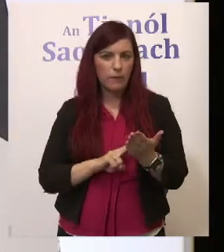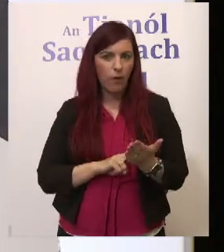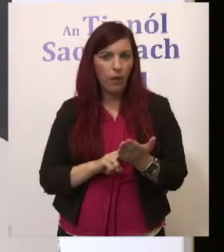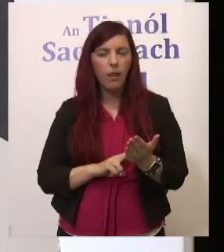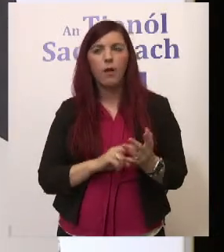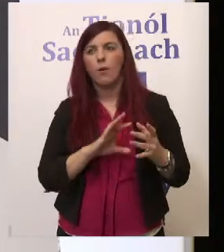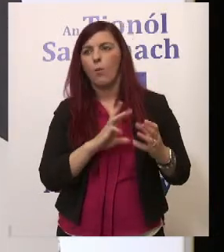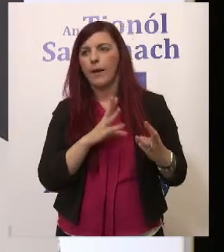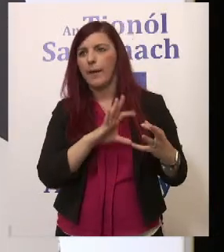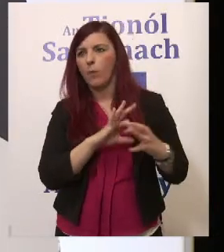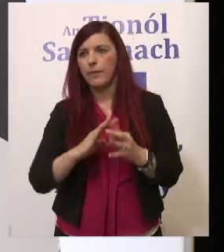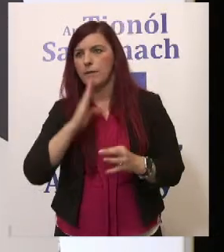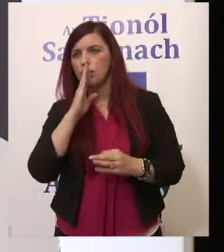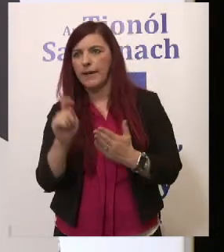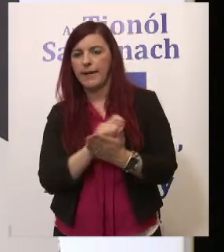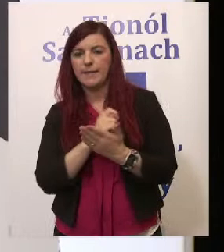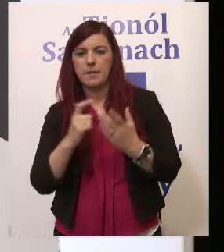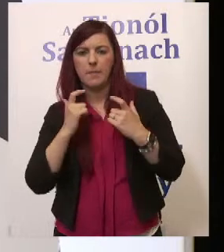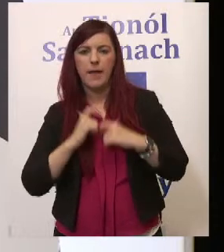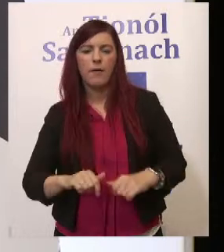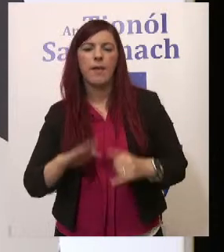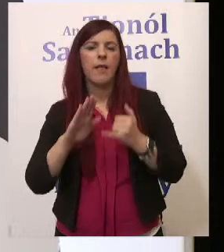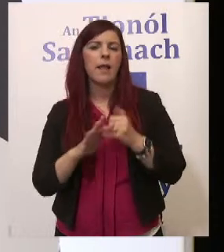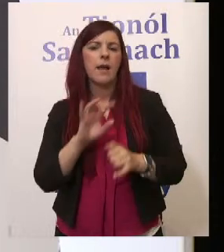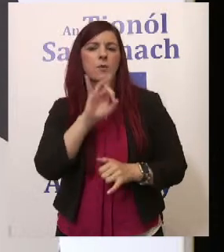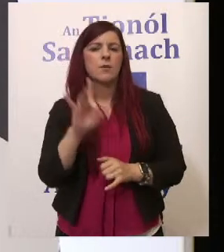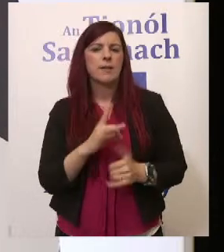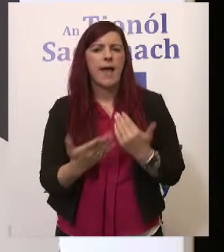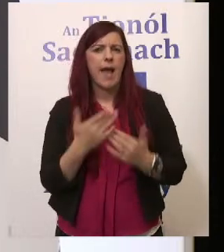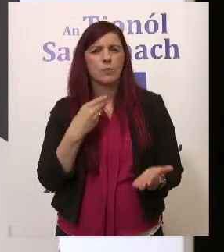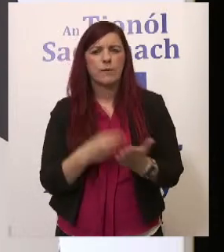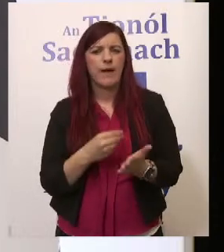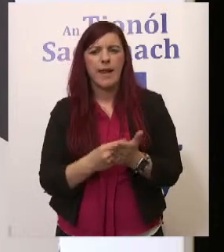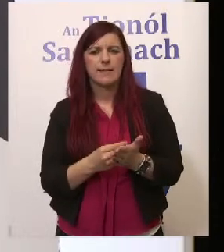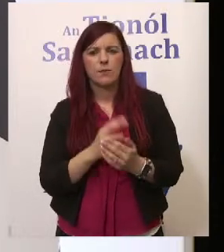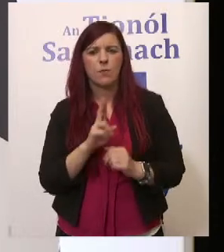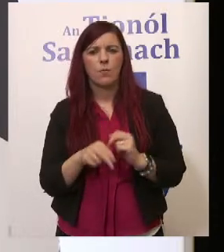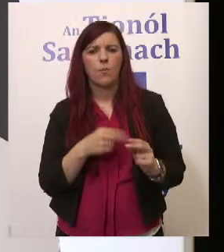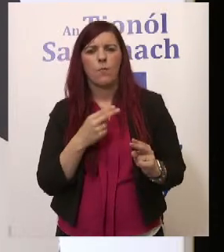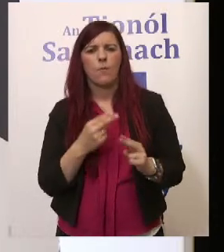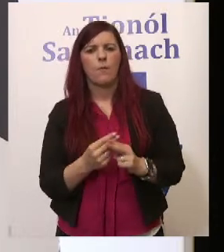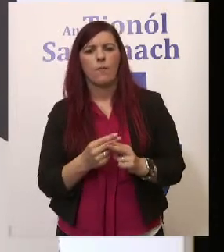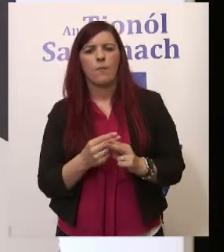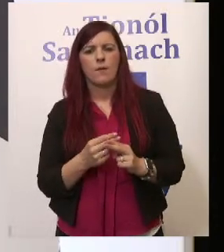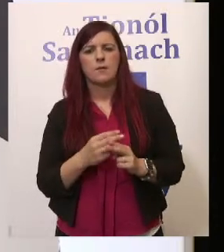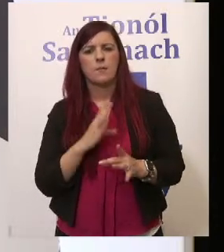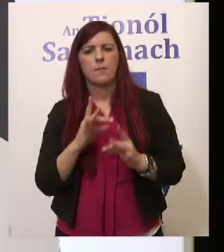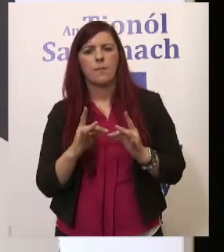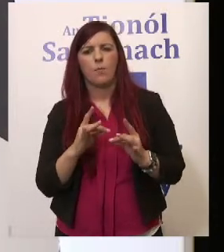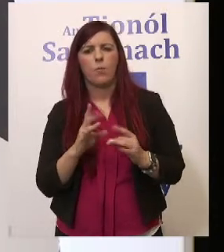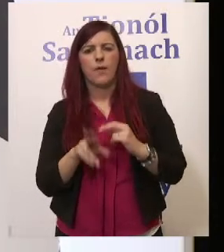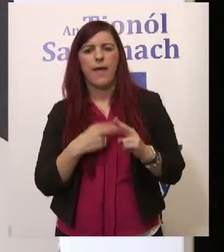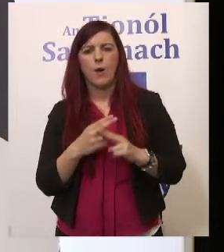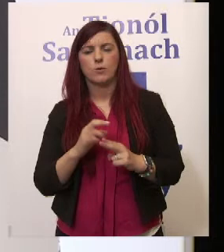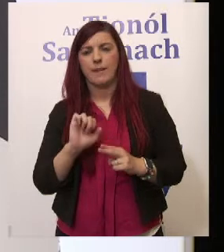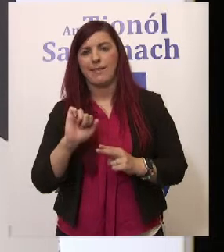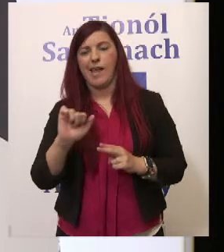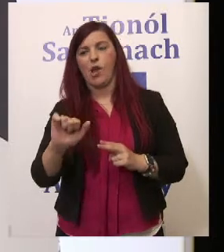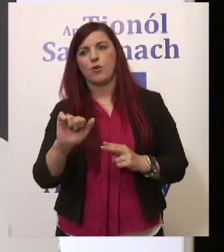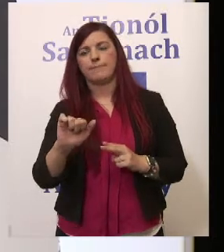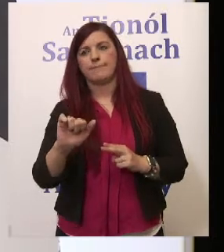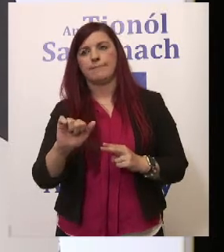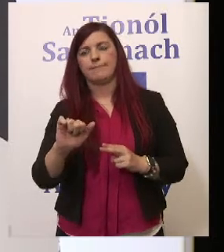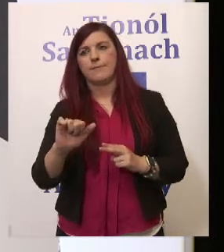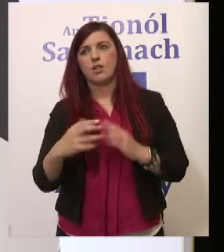mayors. And finally, the big question is, how do we finance the role without the success of the mayor being dependent on their relationship with